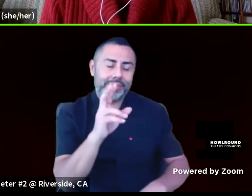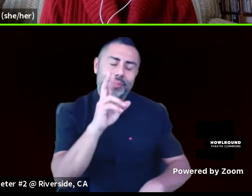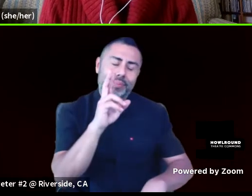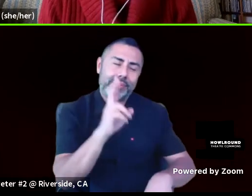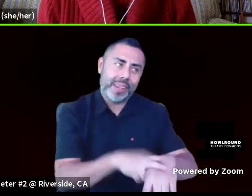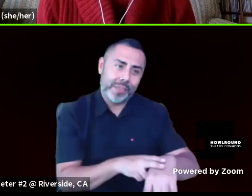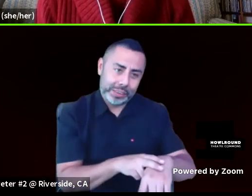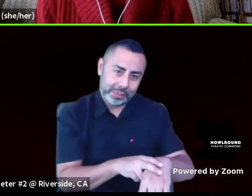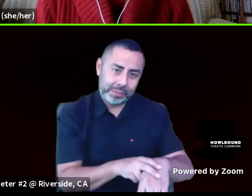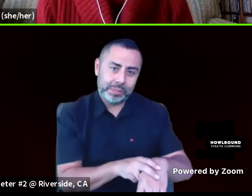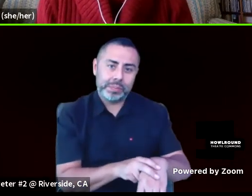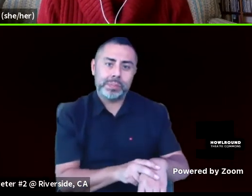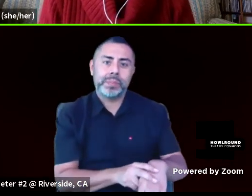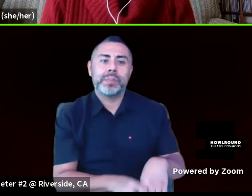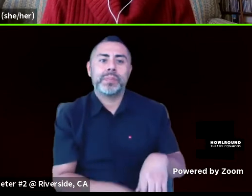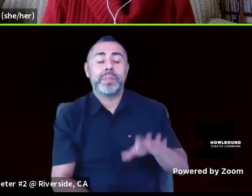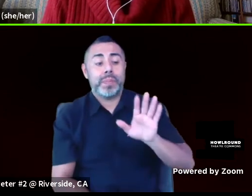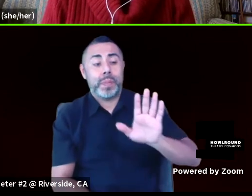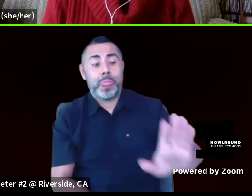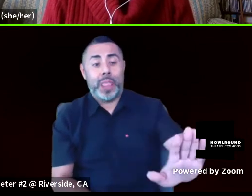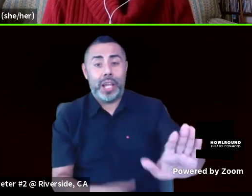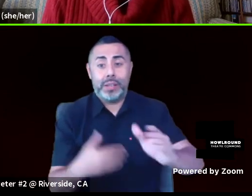their charge from their employer is